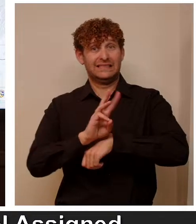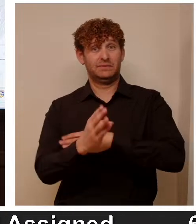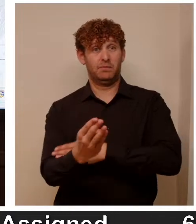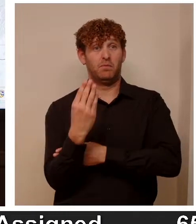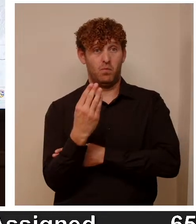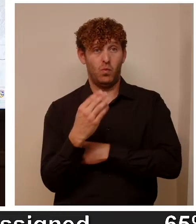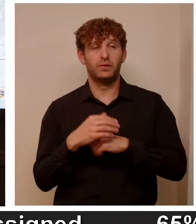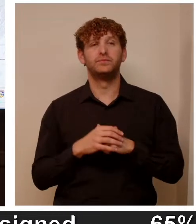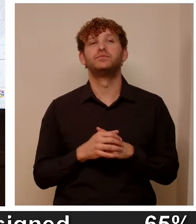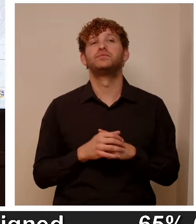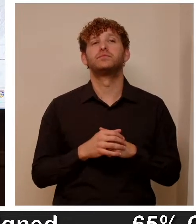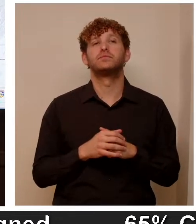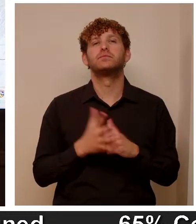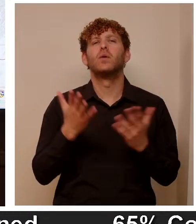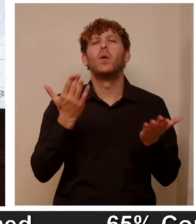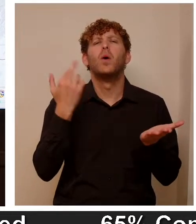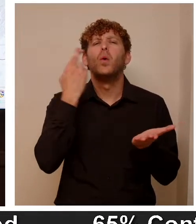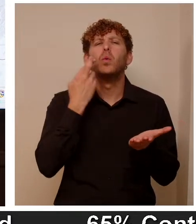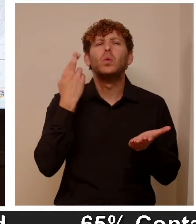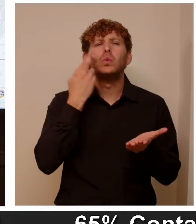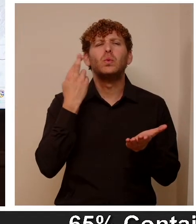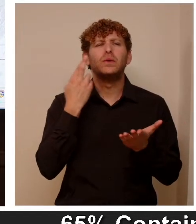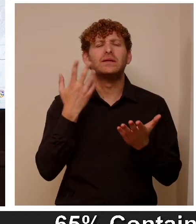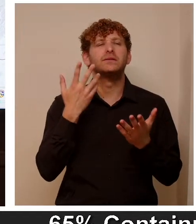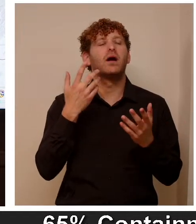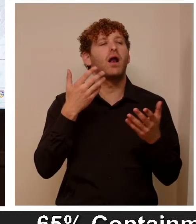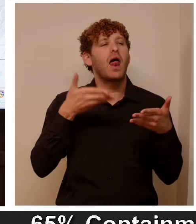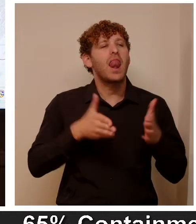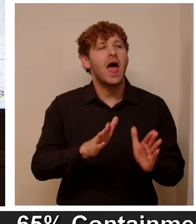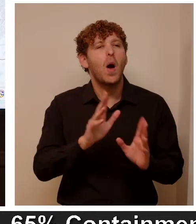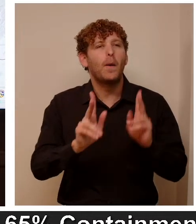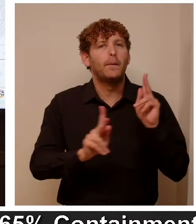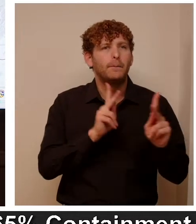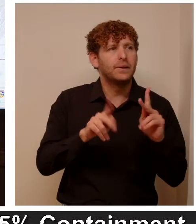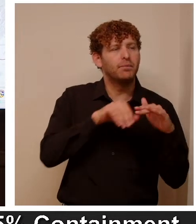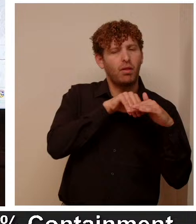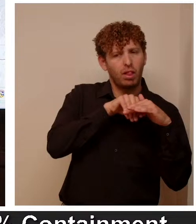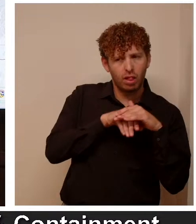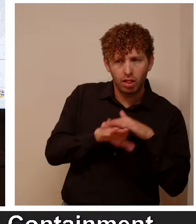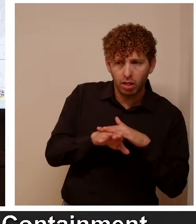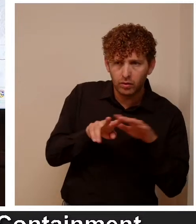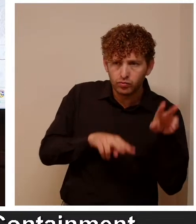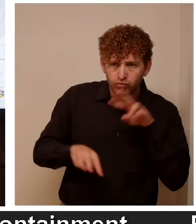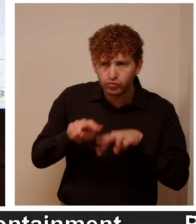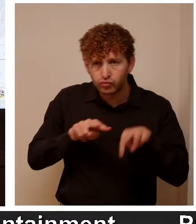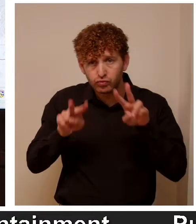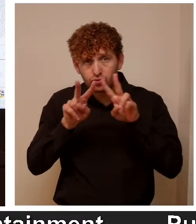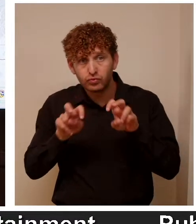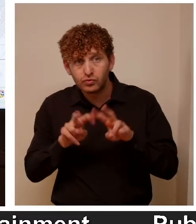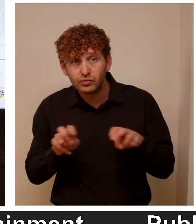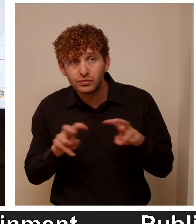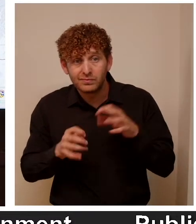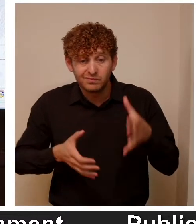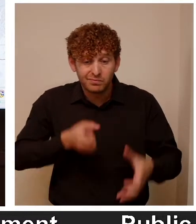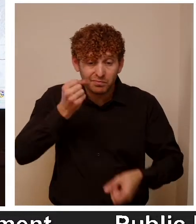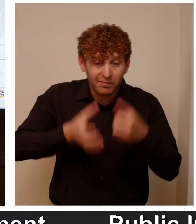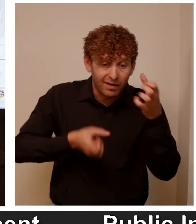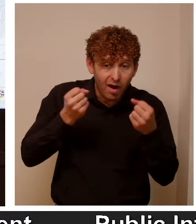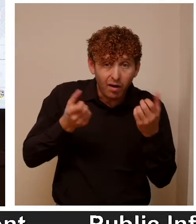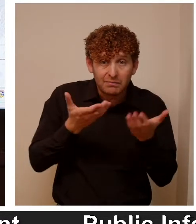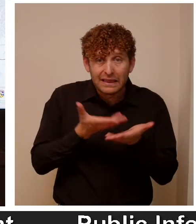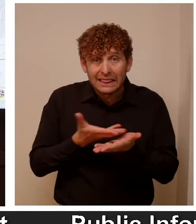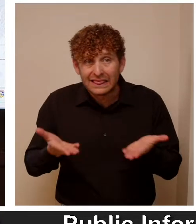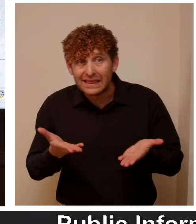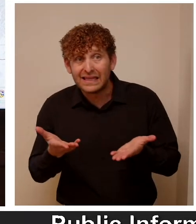of it is for people to come to their residence, assess their property, grab some essentials that they need, and to leave